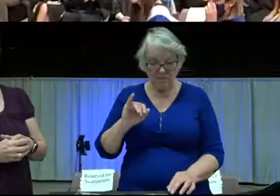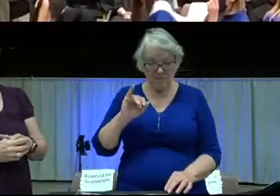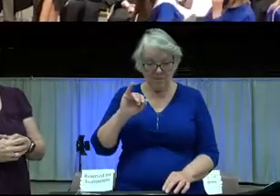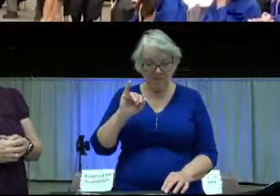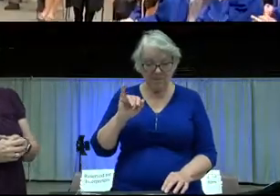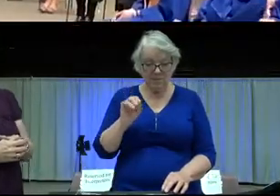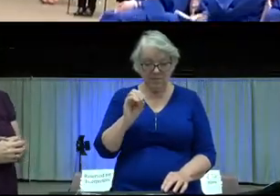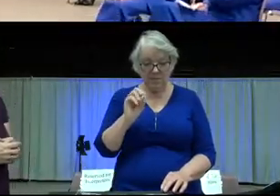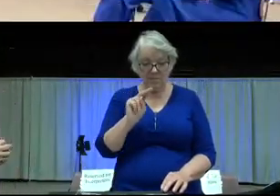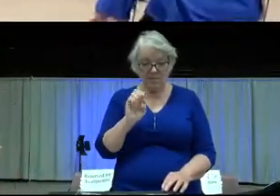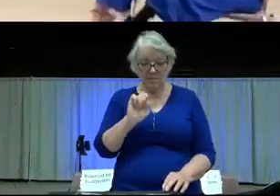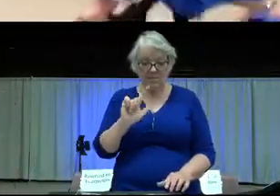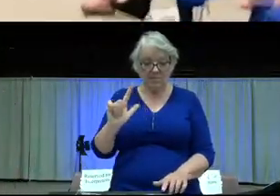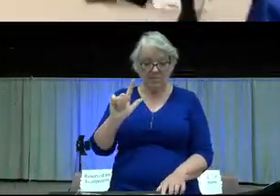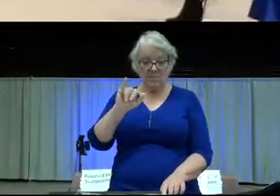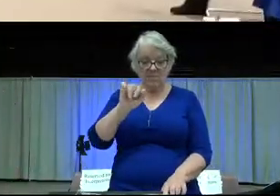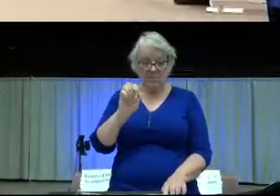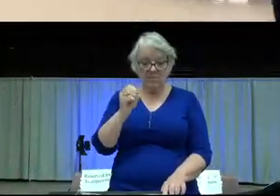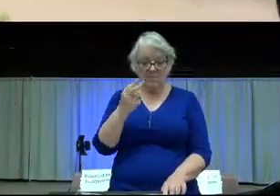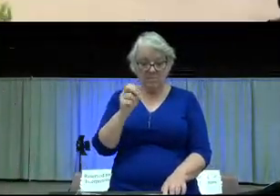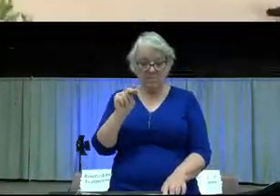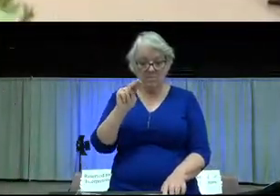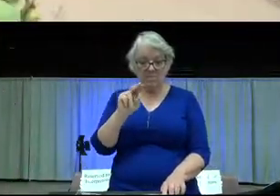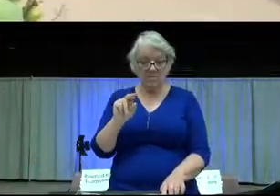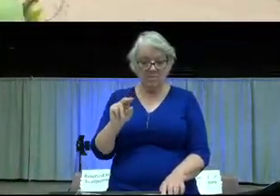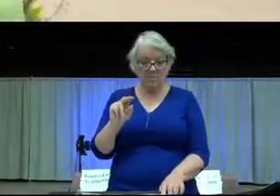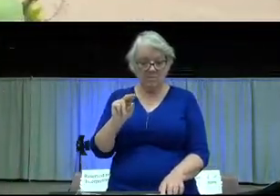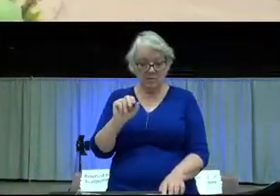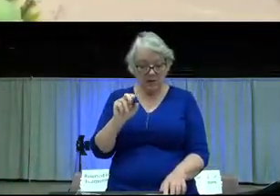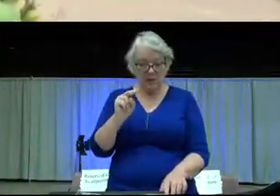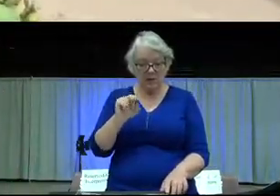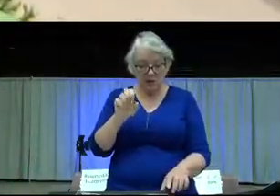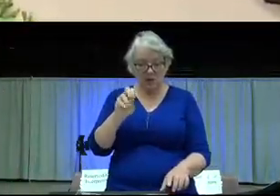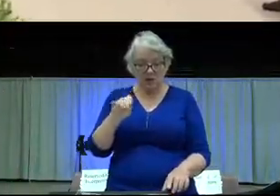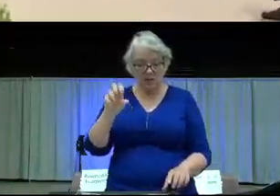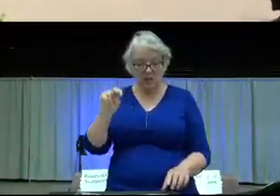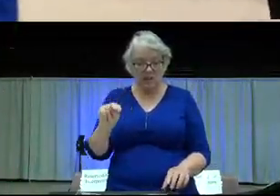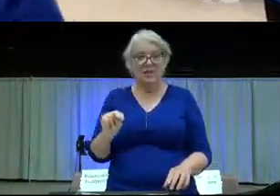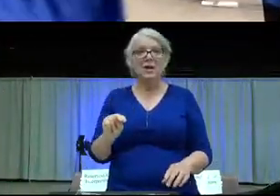Janelle Johnson, Associate of Applied Science, Physical Therapist Assistant.